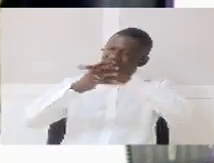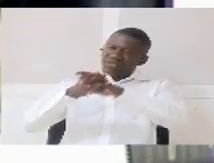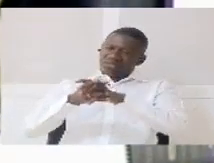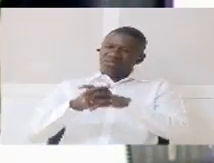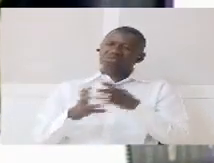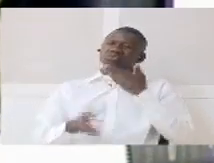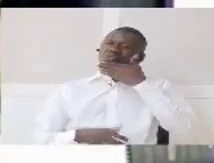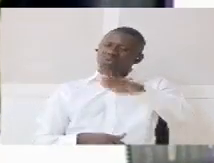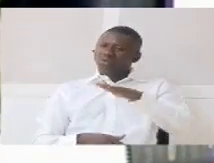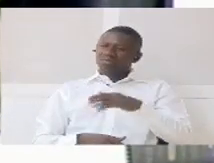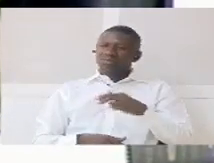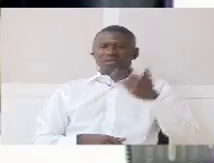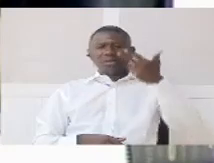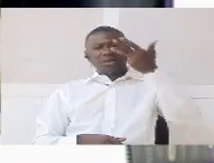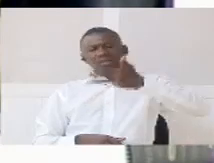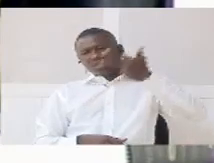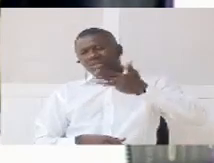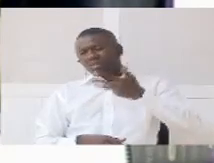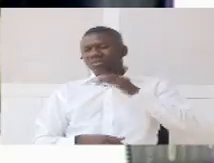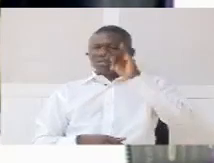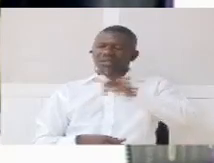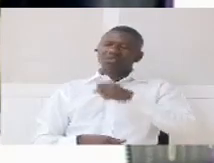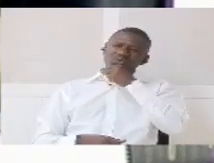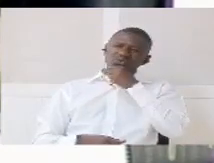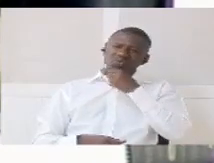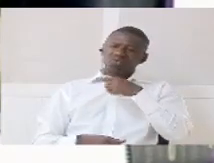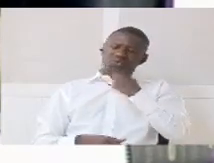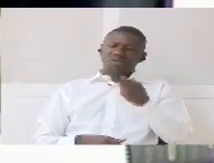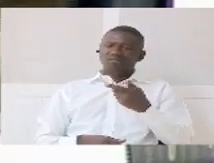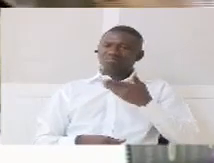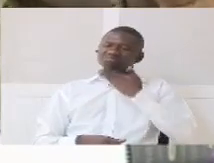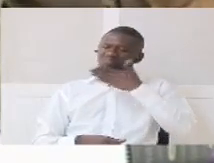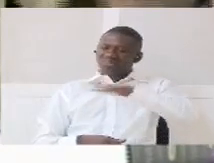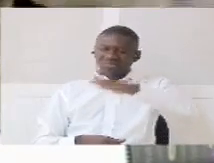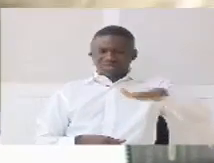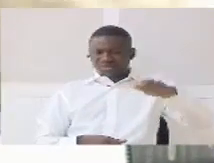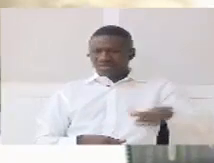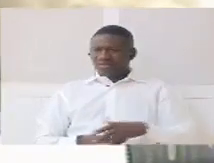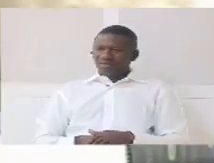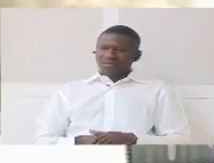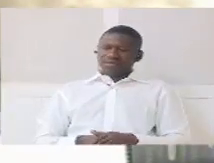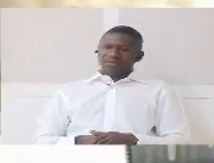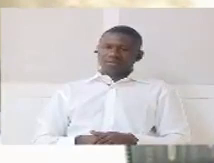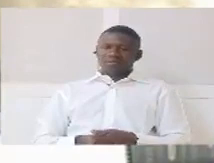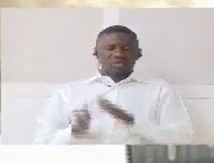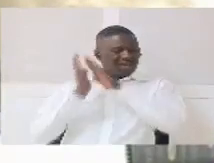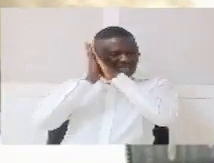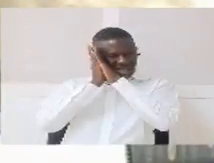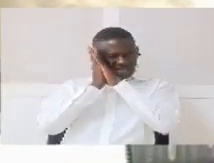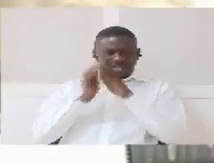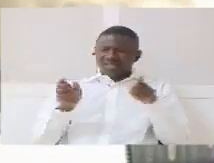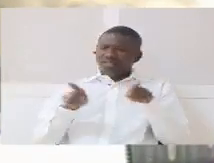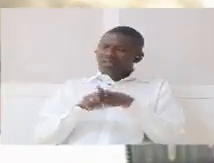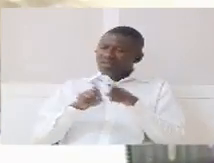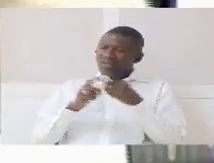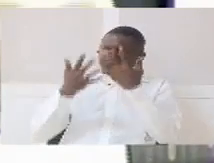20 years. Who are your children or the age of your grandchildren. You are lying down inside the